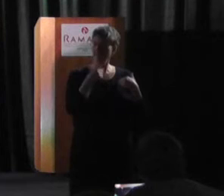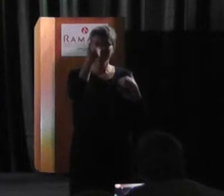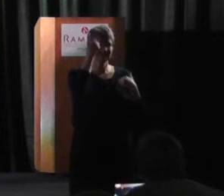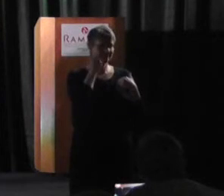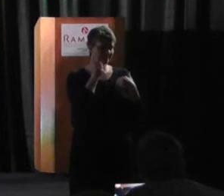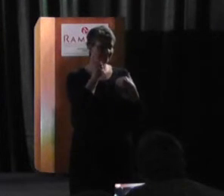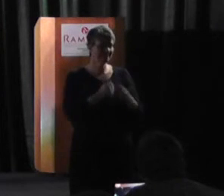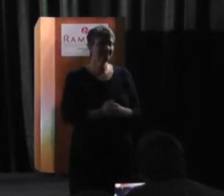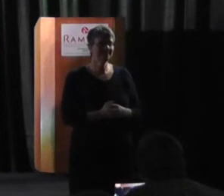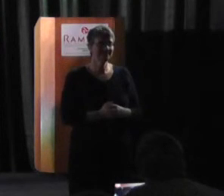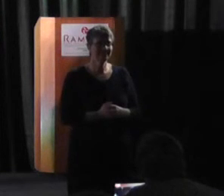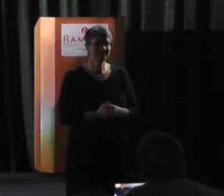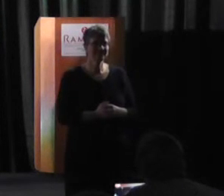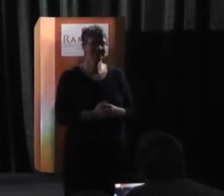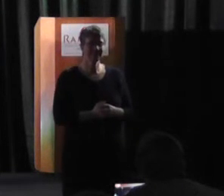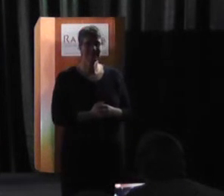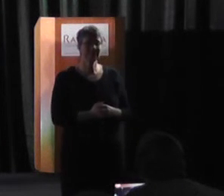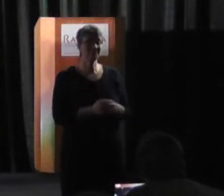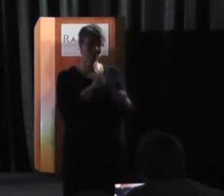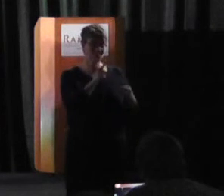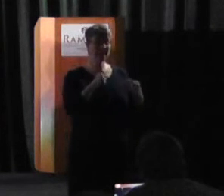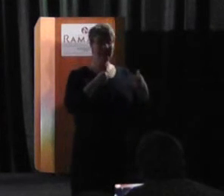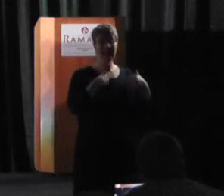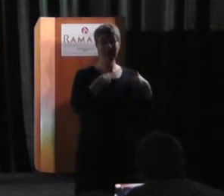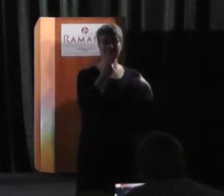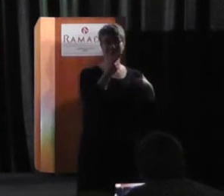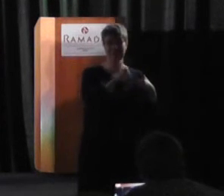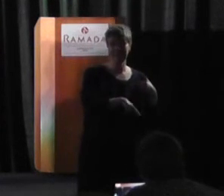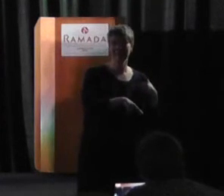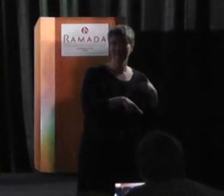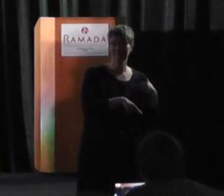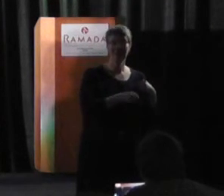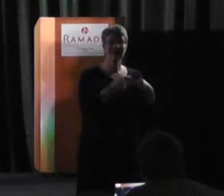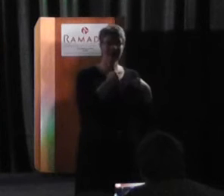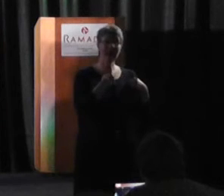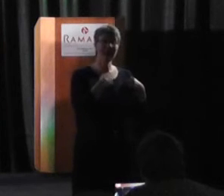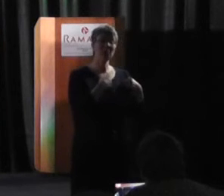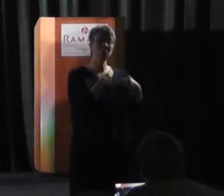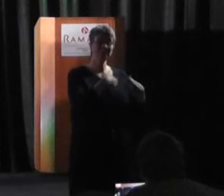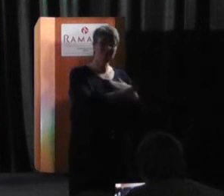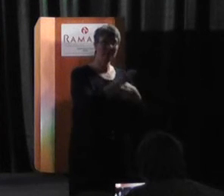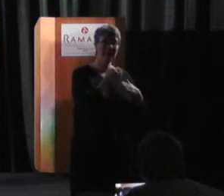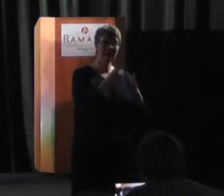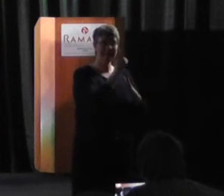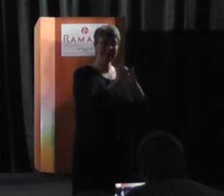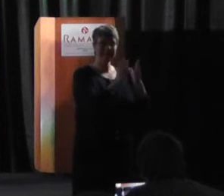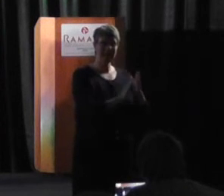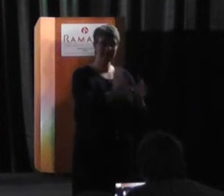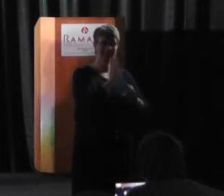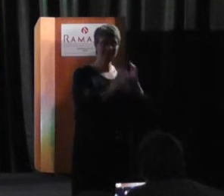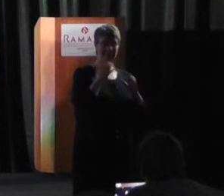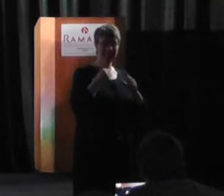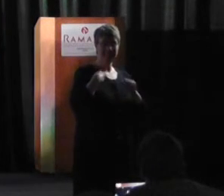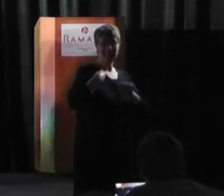syndrome. Really, I am the lucky one. I was born with designer jeans, and my sister has to